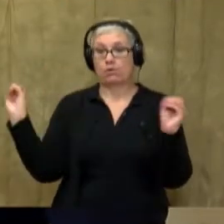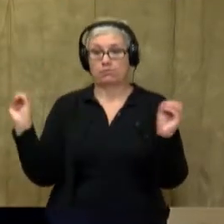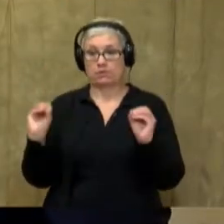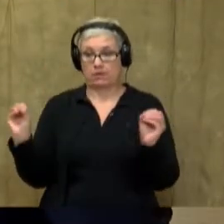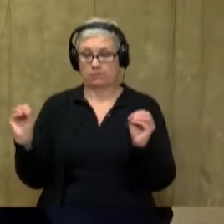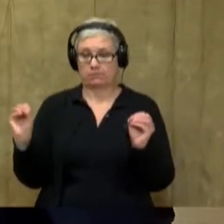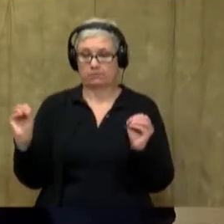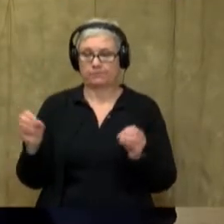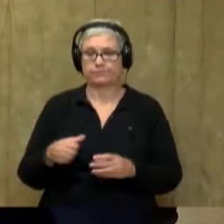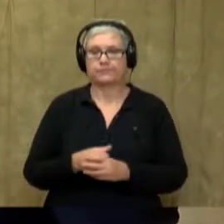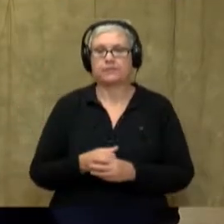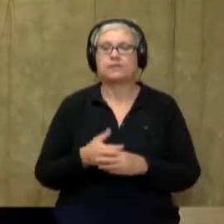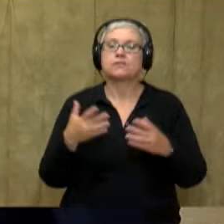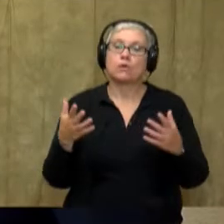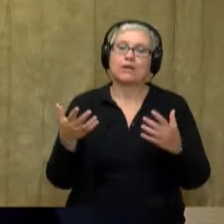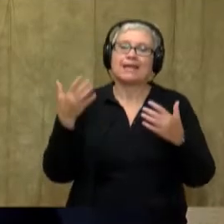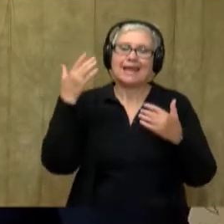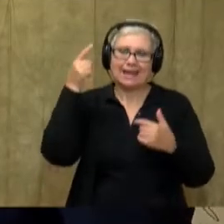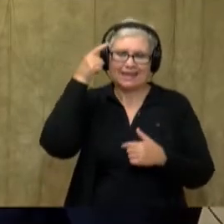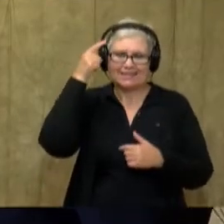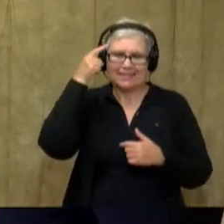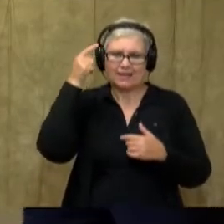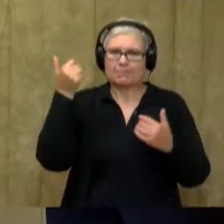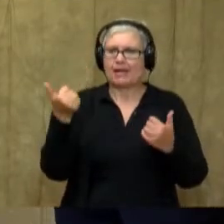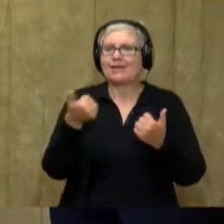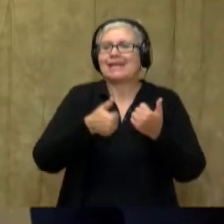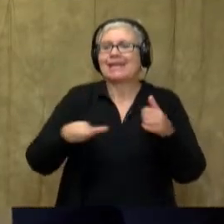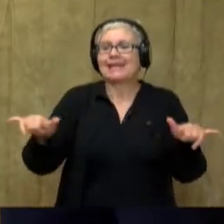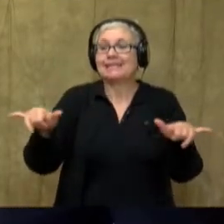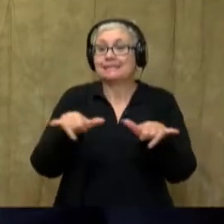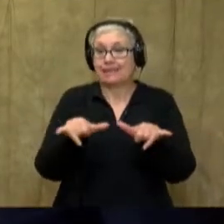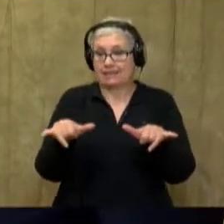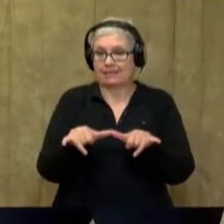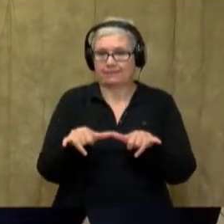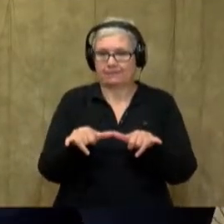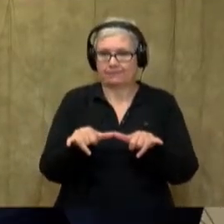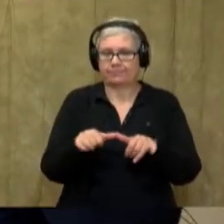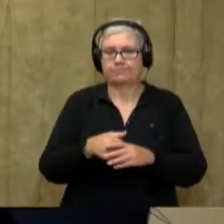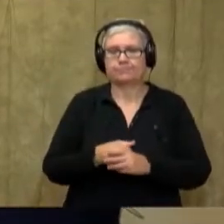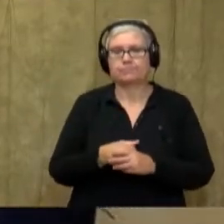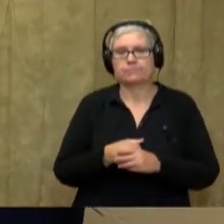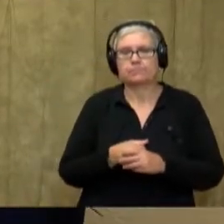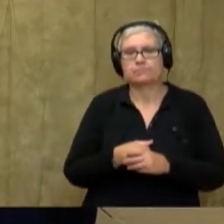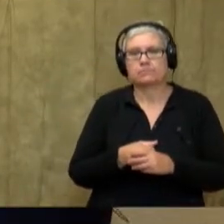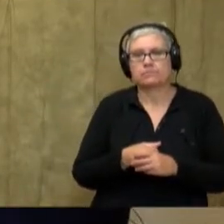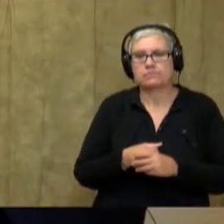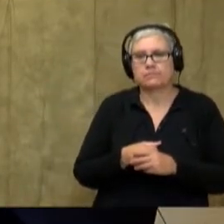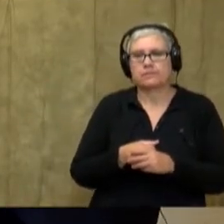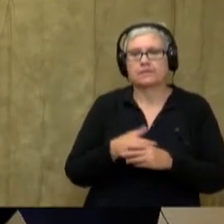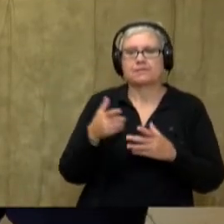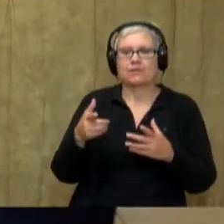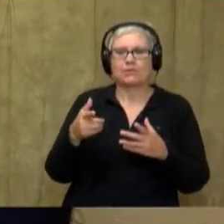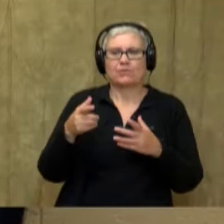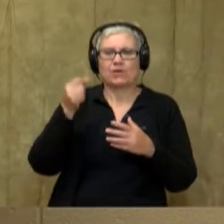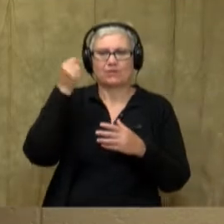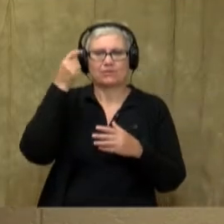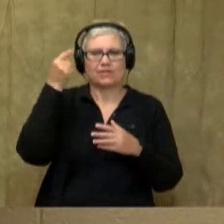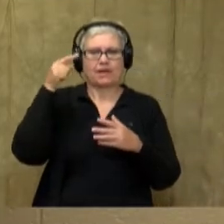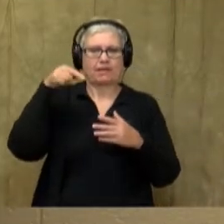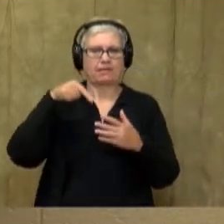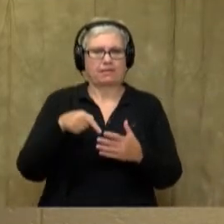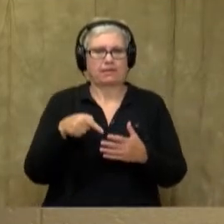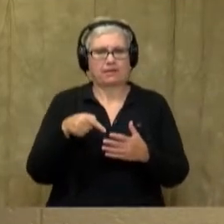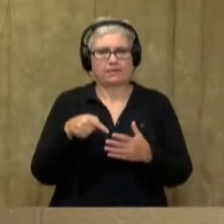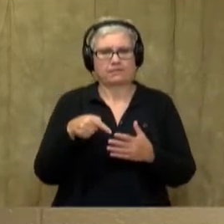any particular case scenario, any size cube, right? And for us to really make sense of this and adding to